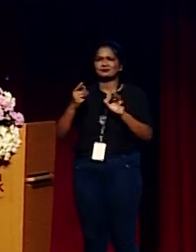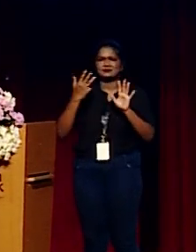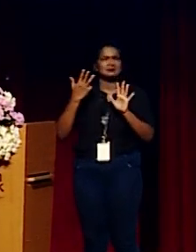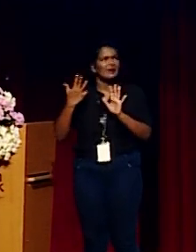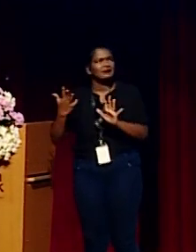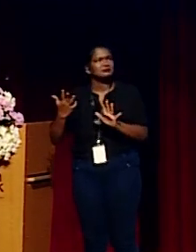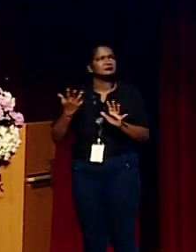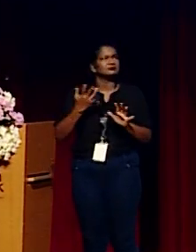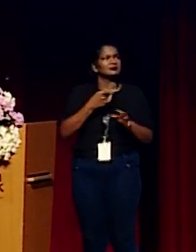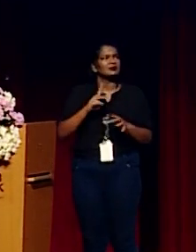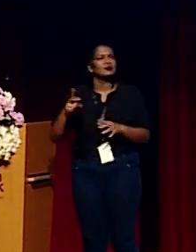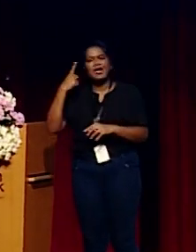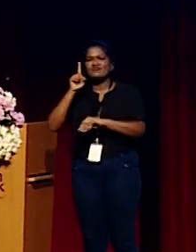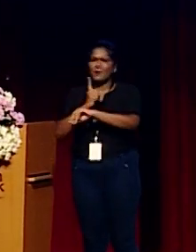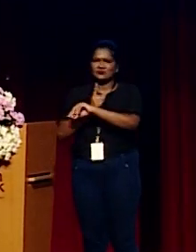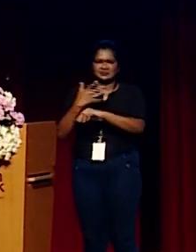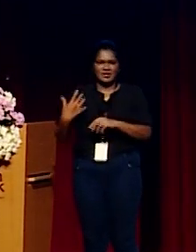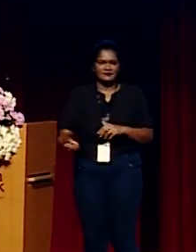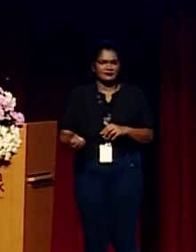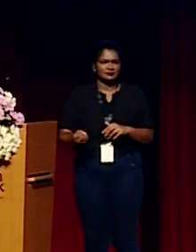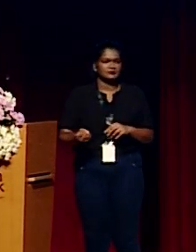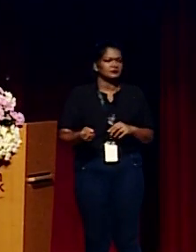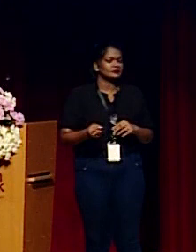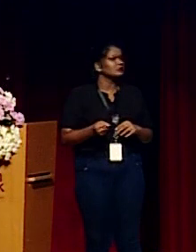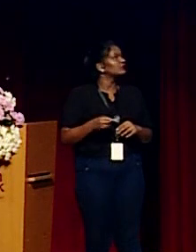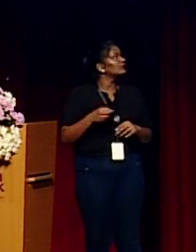instance, their professors would do. You know?